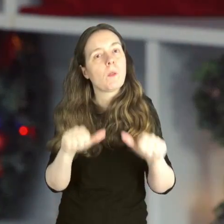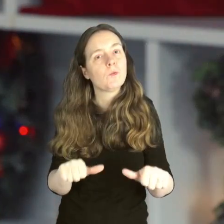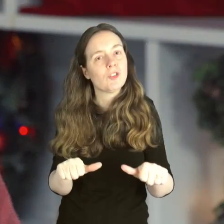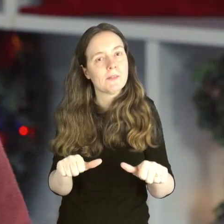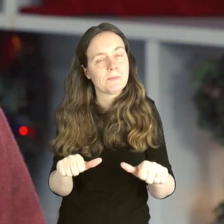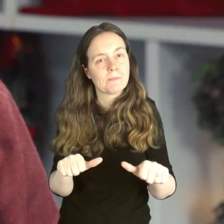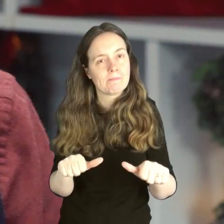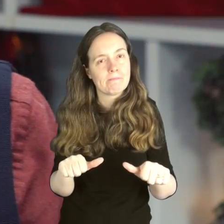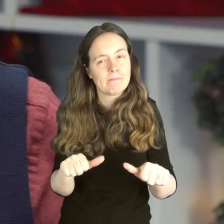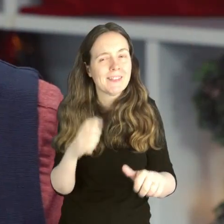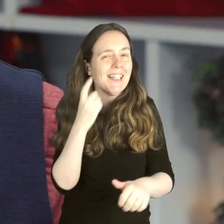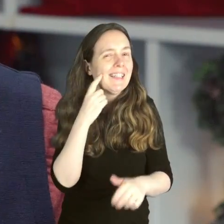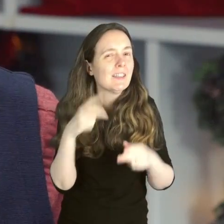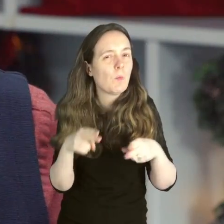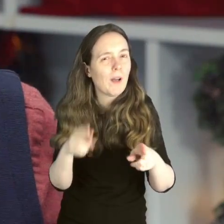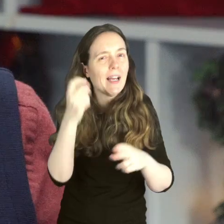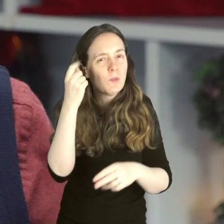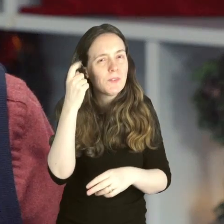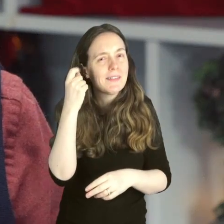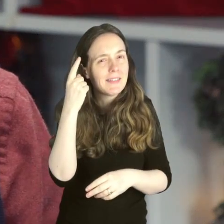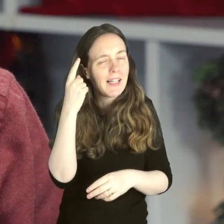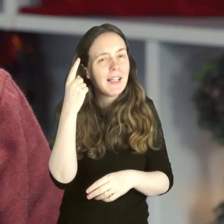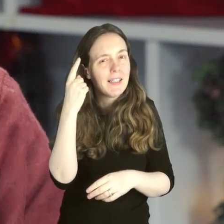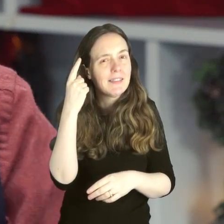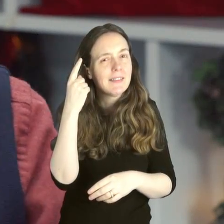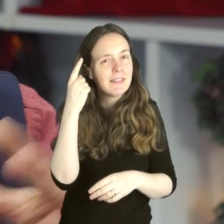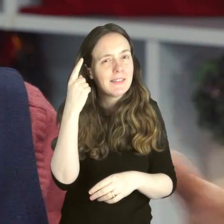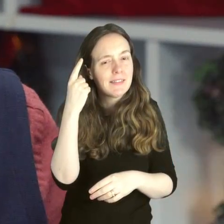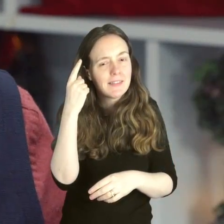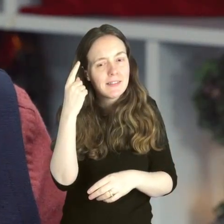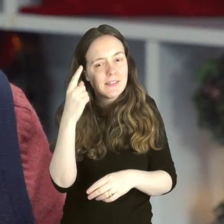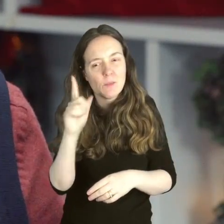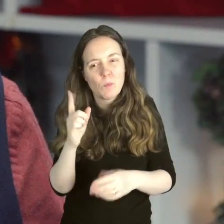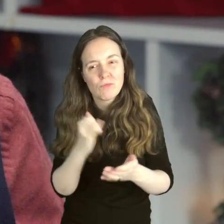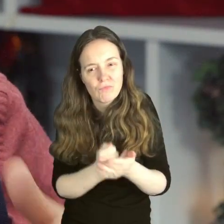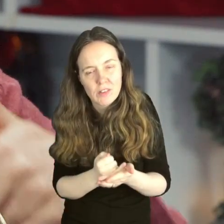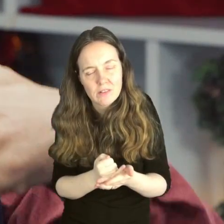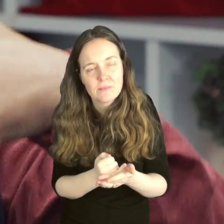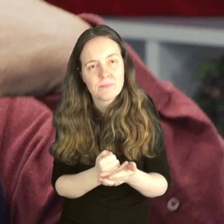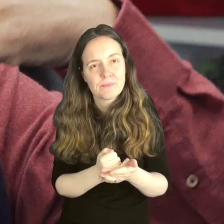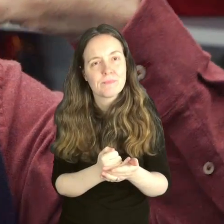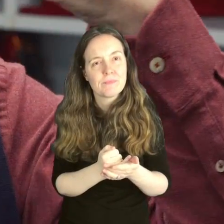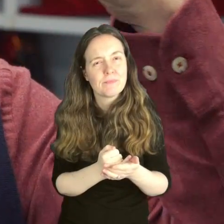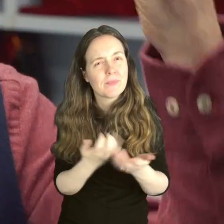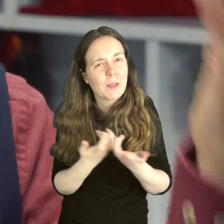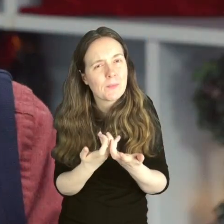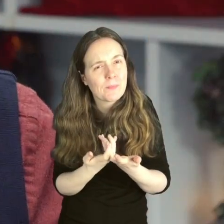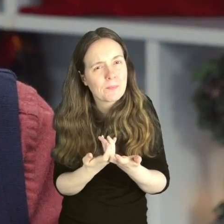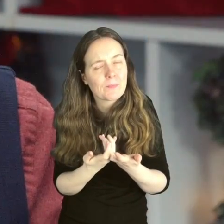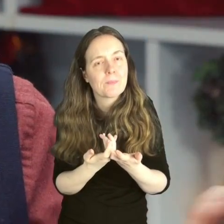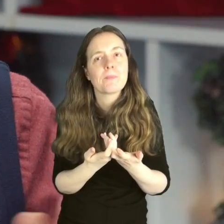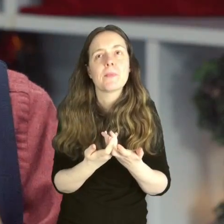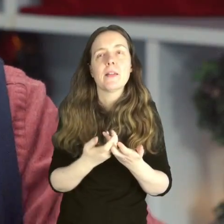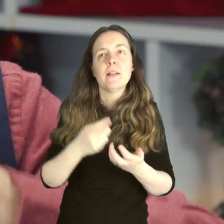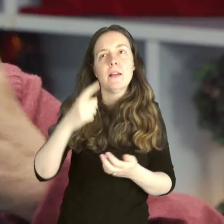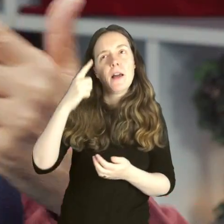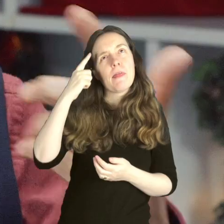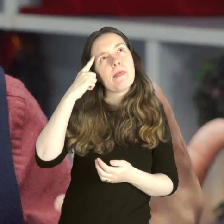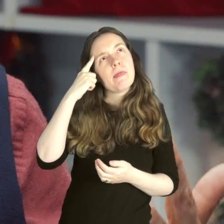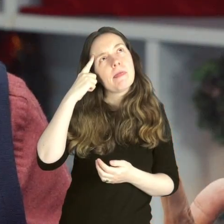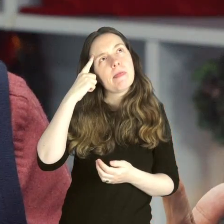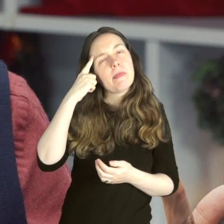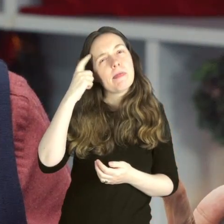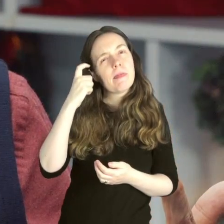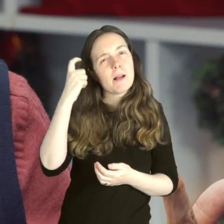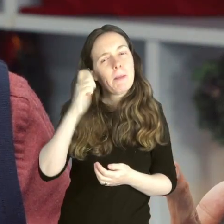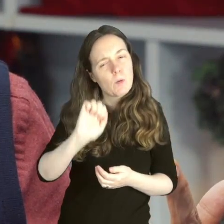I think one of the easiest ways of understanding what's gone wrong is to think of your